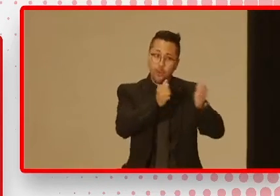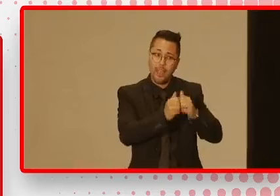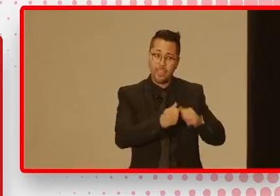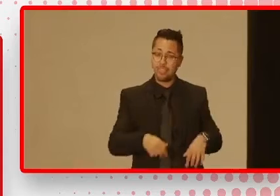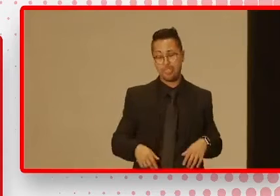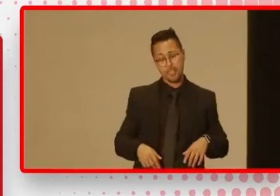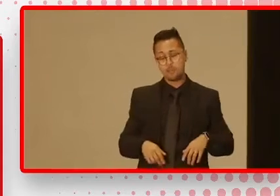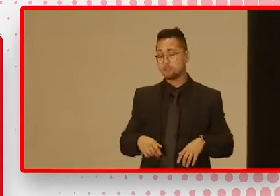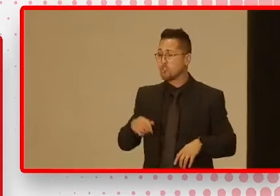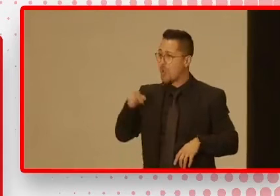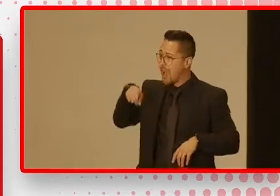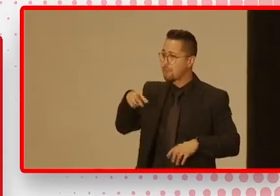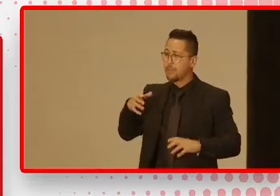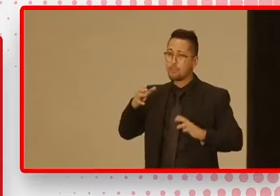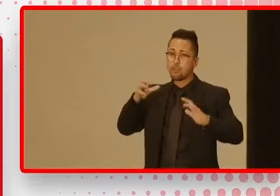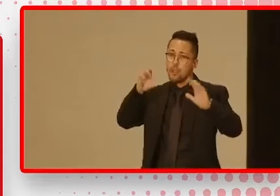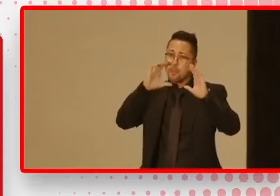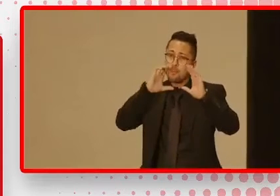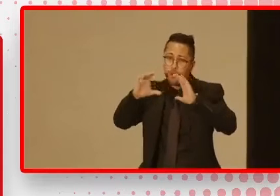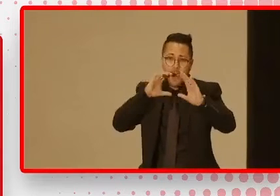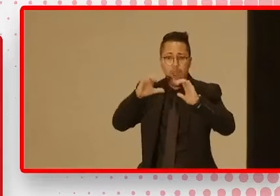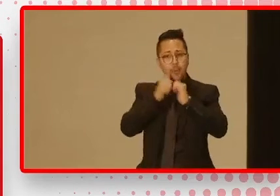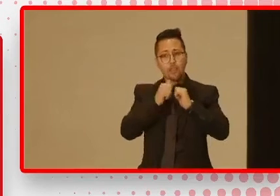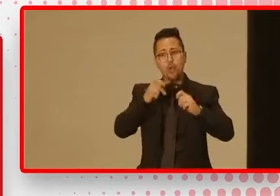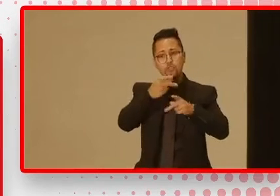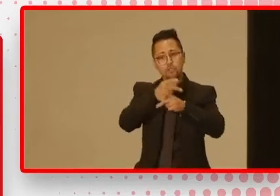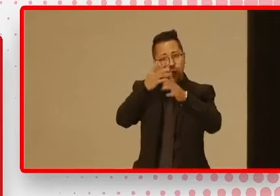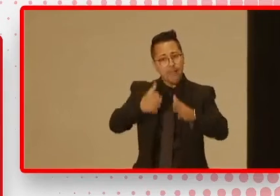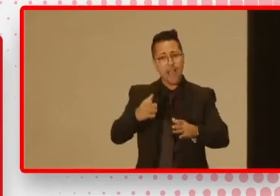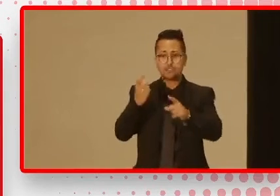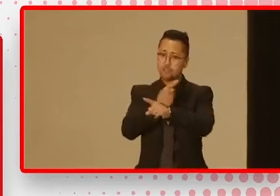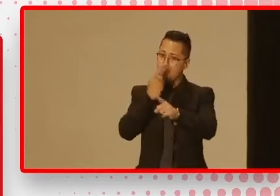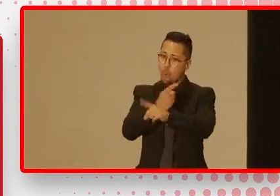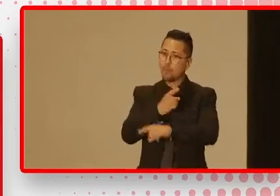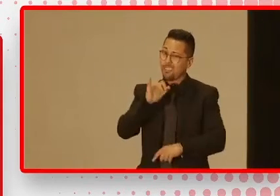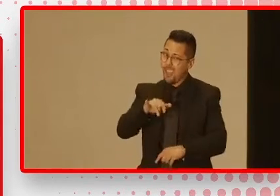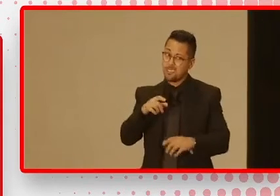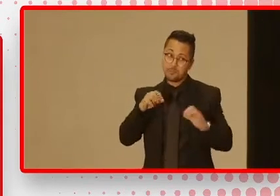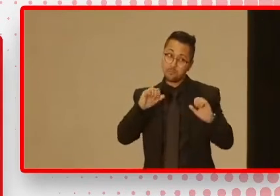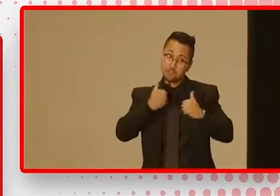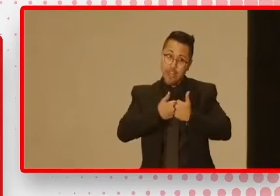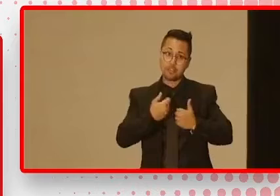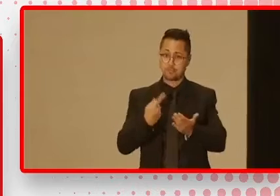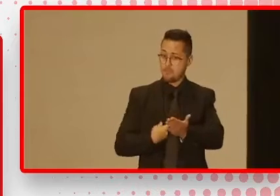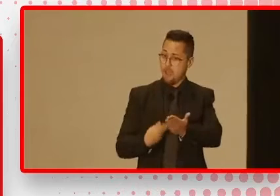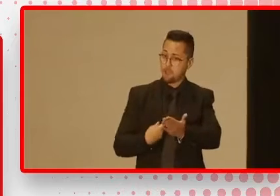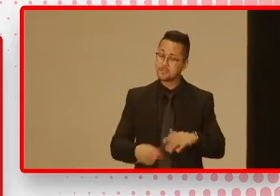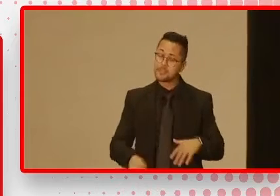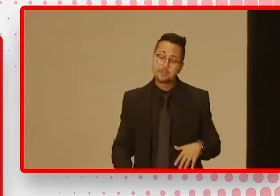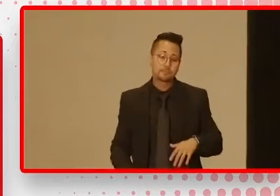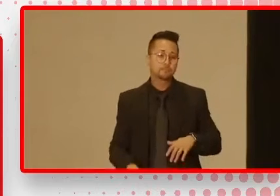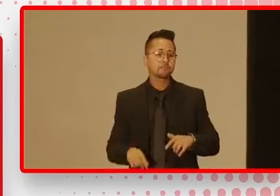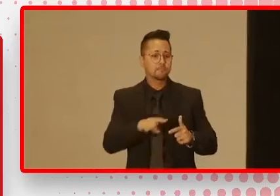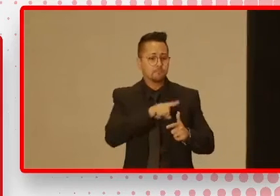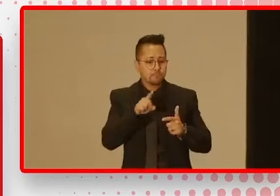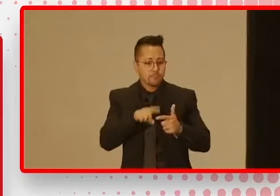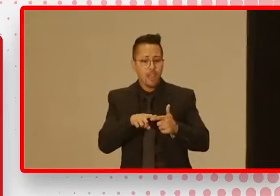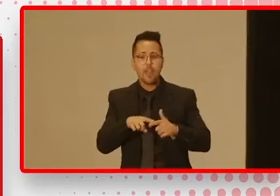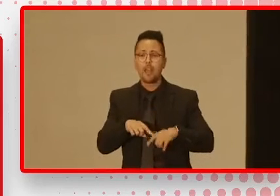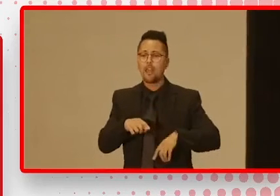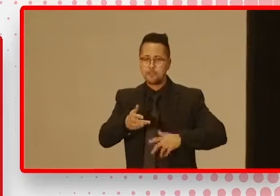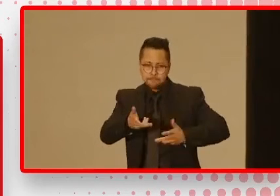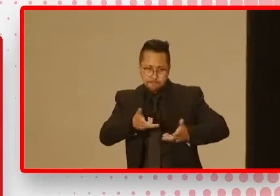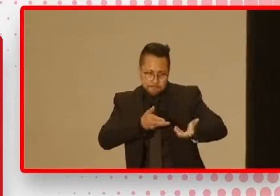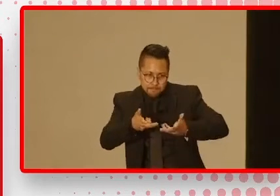able to communicate with your supervisor appropriately is challenging sometimes. And then those interpersonal skills,